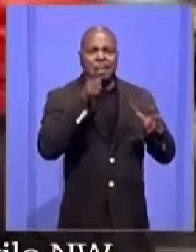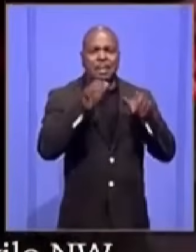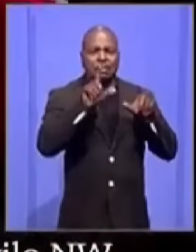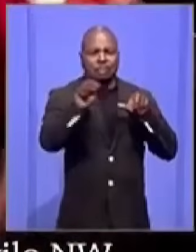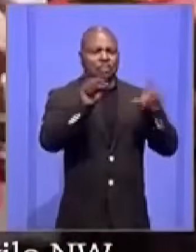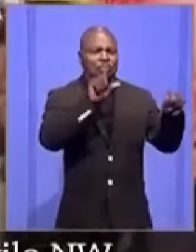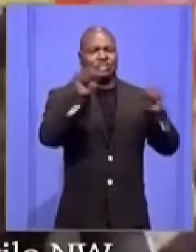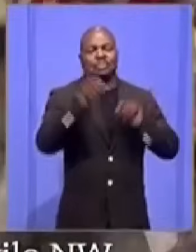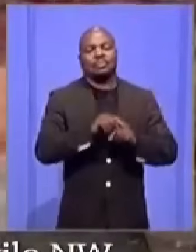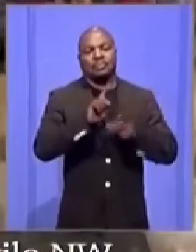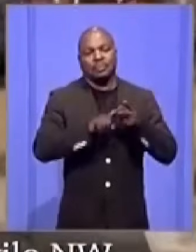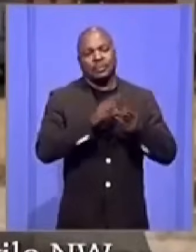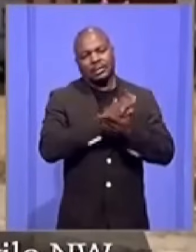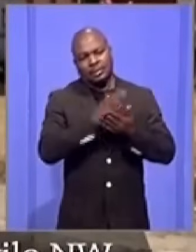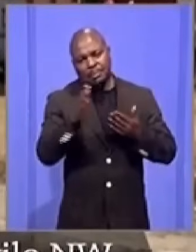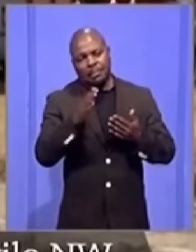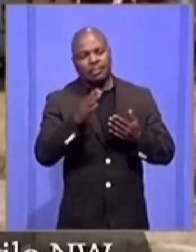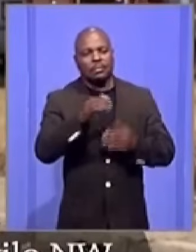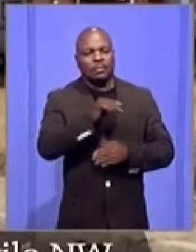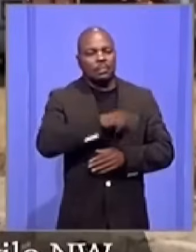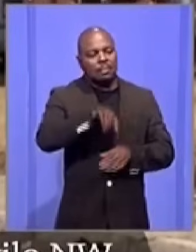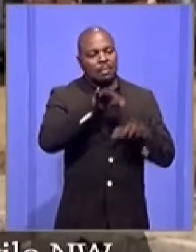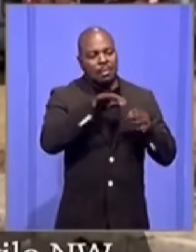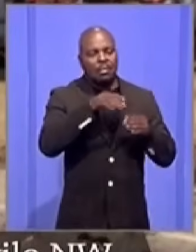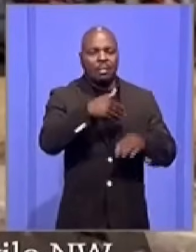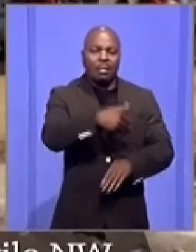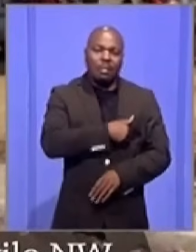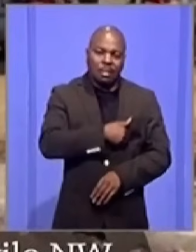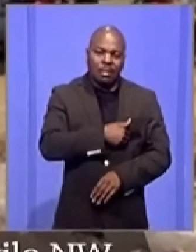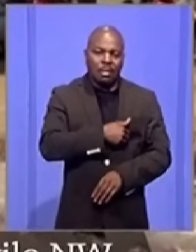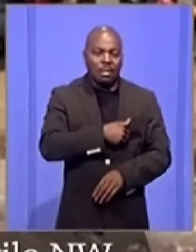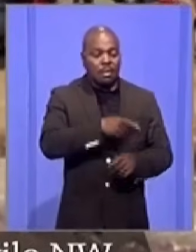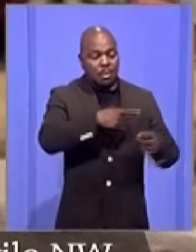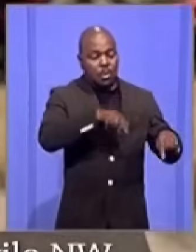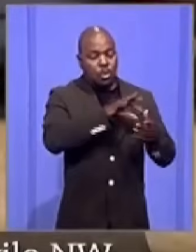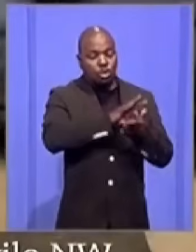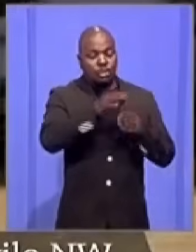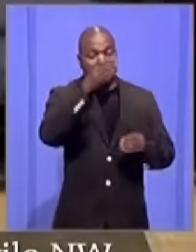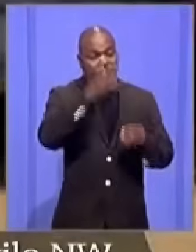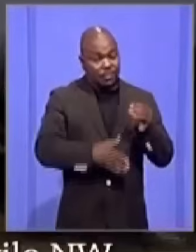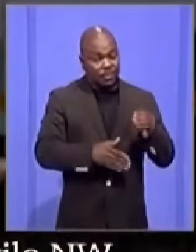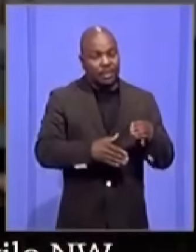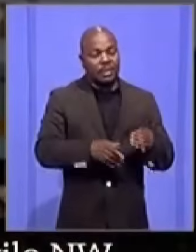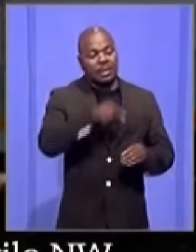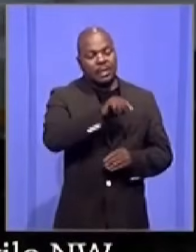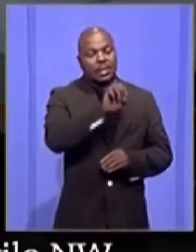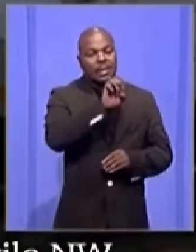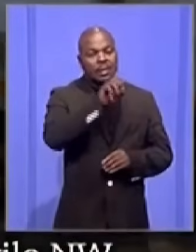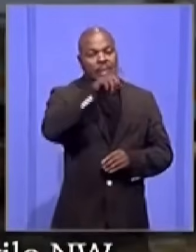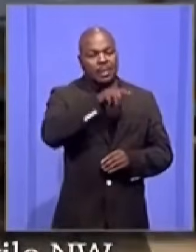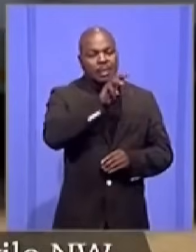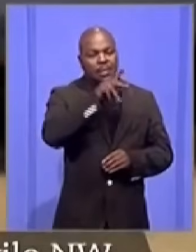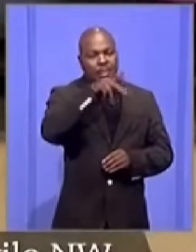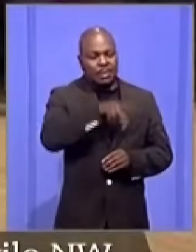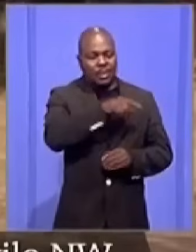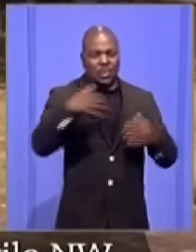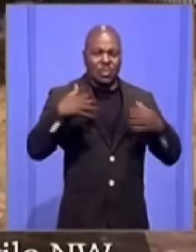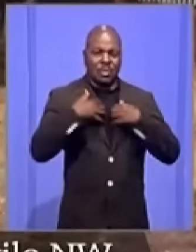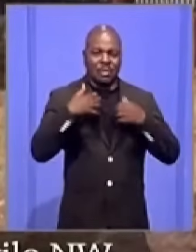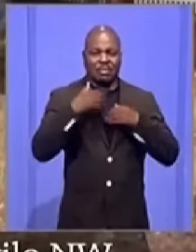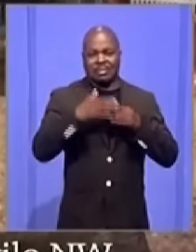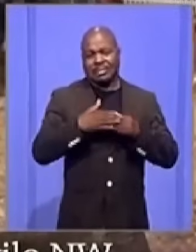ne sa dira gore bangwe ba badiri ba gobale jaaka dikontraka tsa bone di tloga di fela badiri ba EPW ba tshwenyegile gore ba ka nna ba